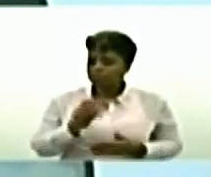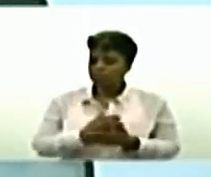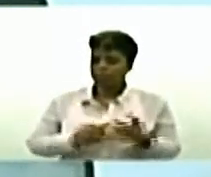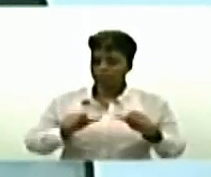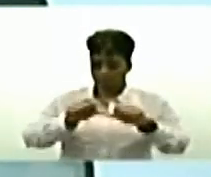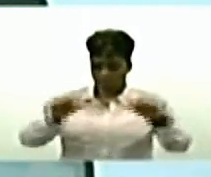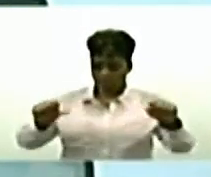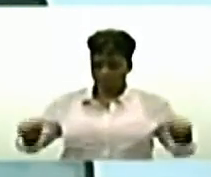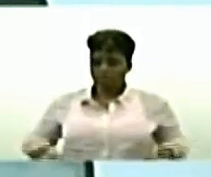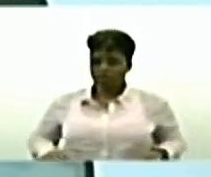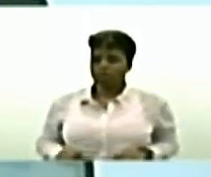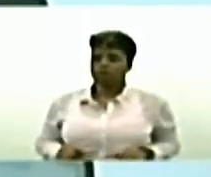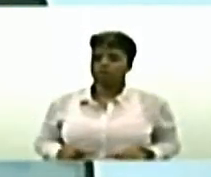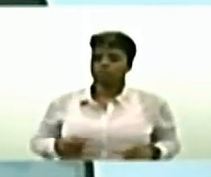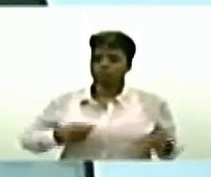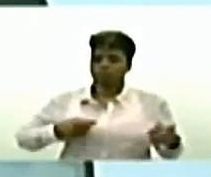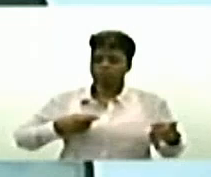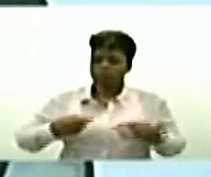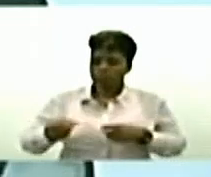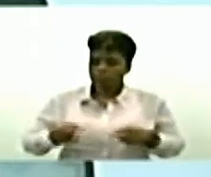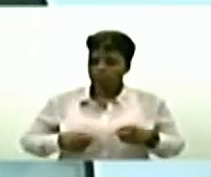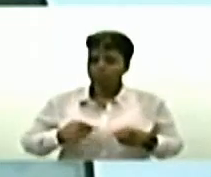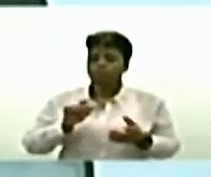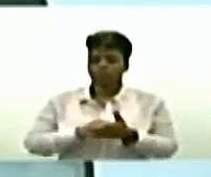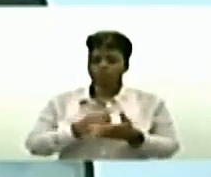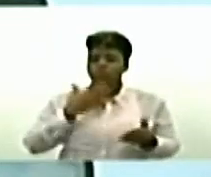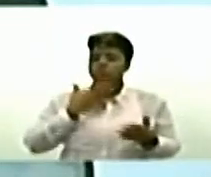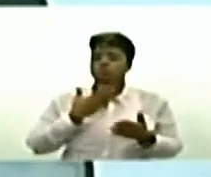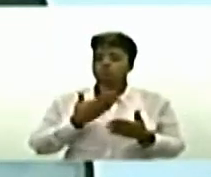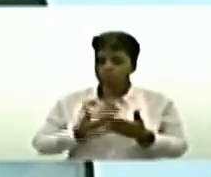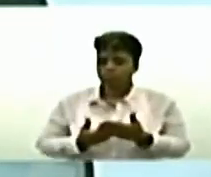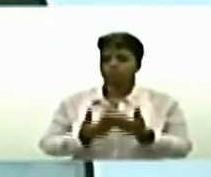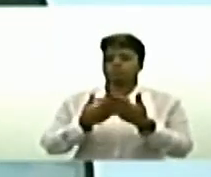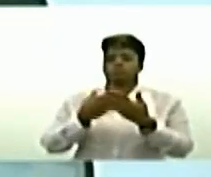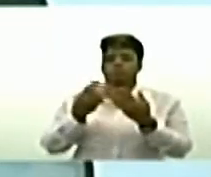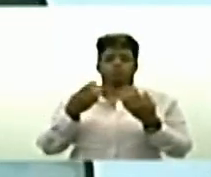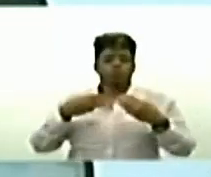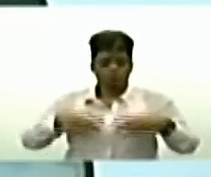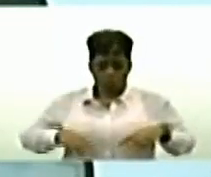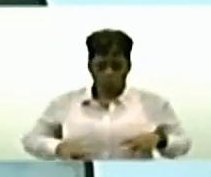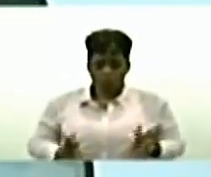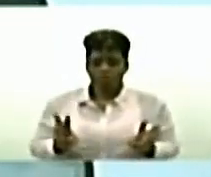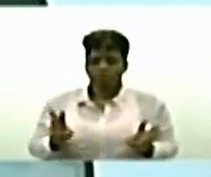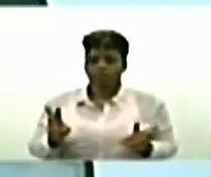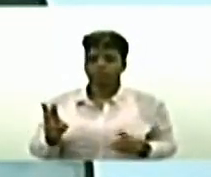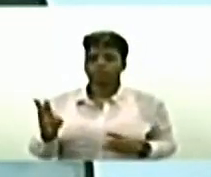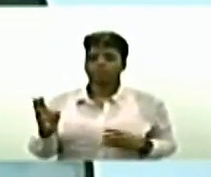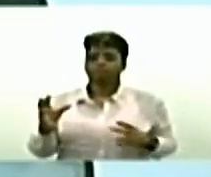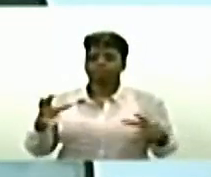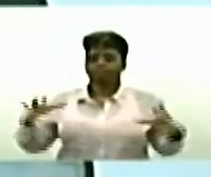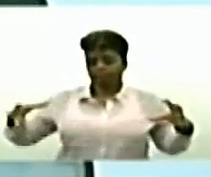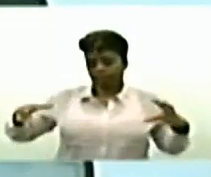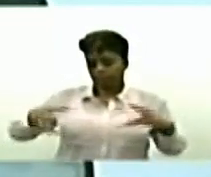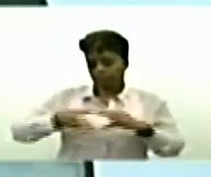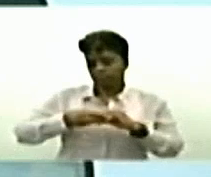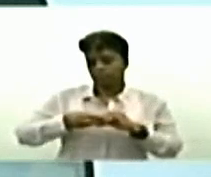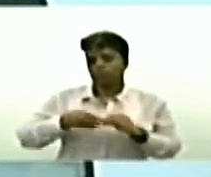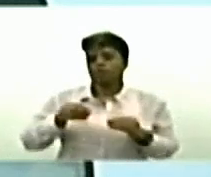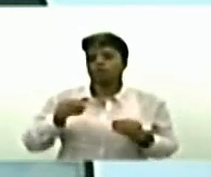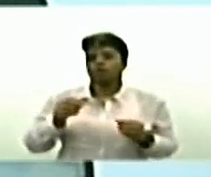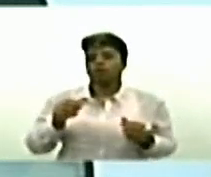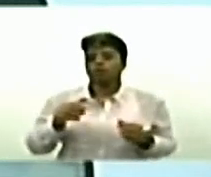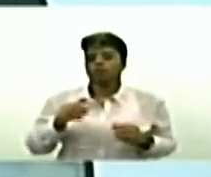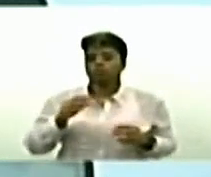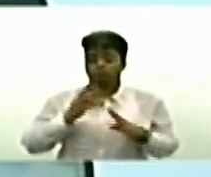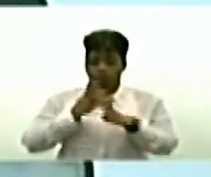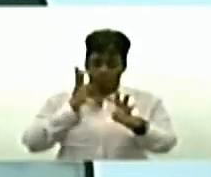highly efficient way of being able to combine services. The traffic wardens who are out